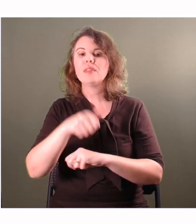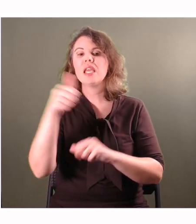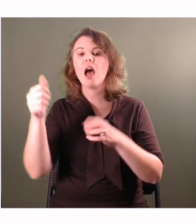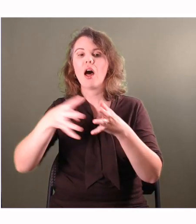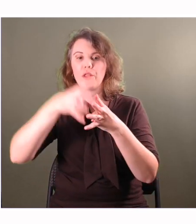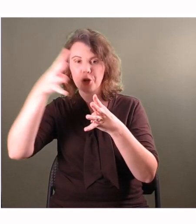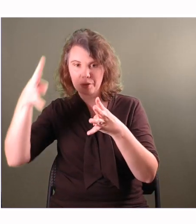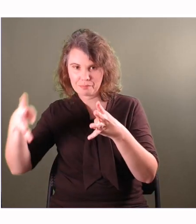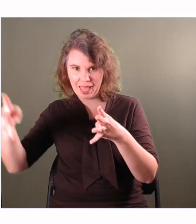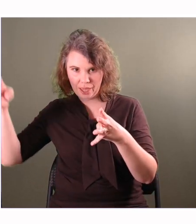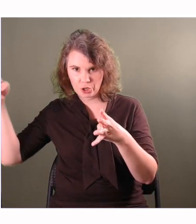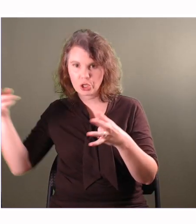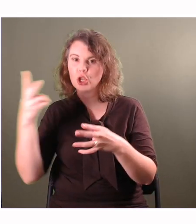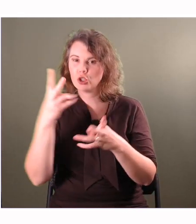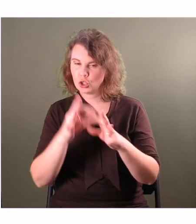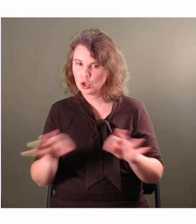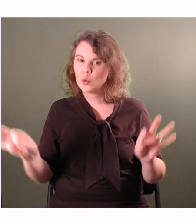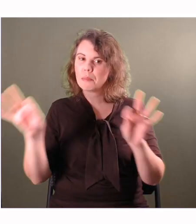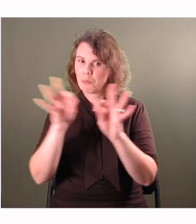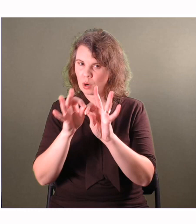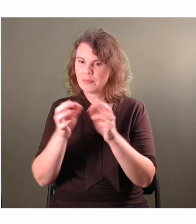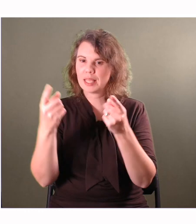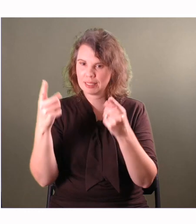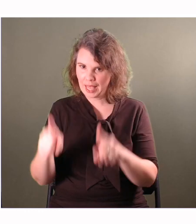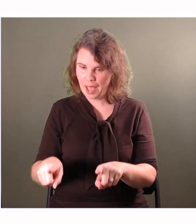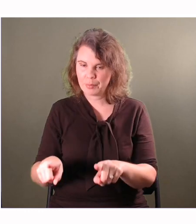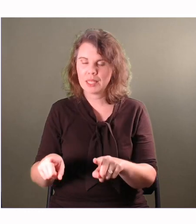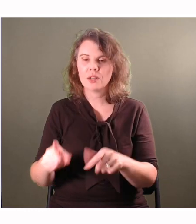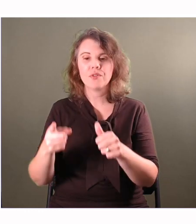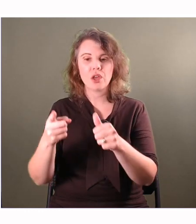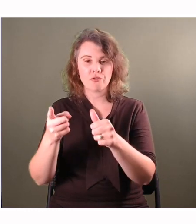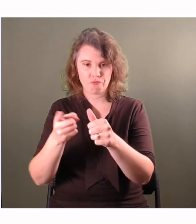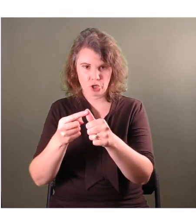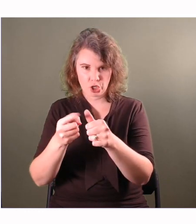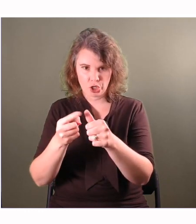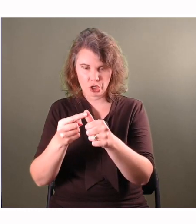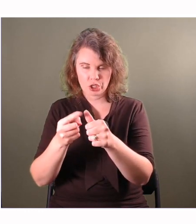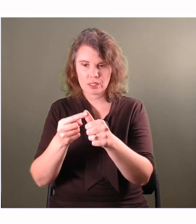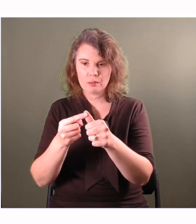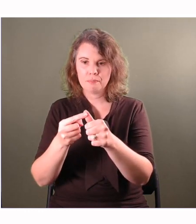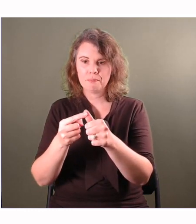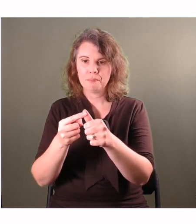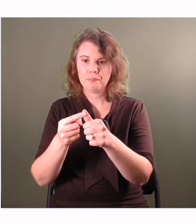to the other pattern, and 2 important things happen. First of all,